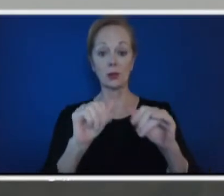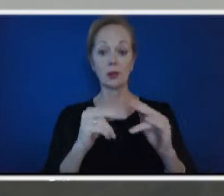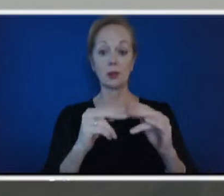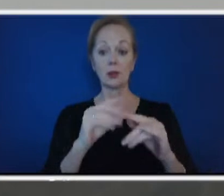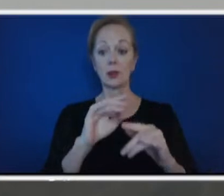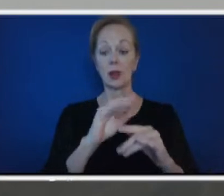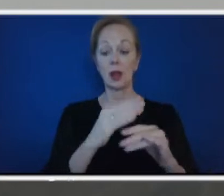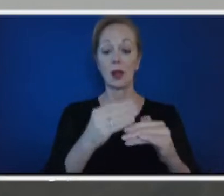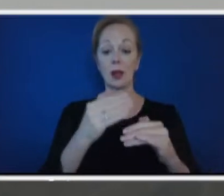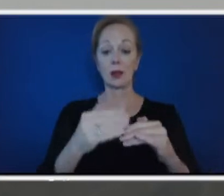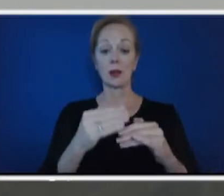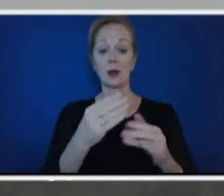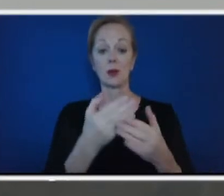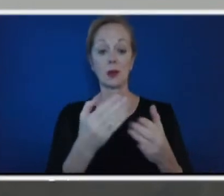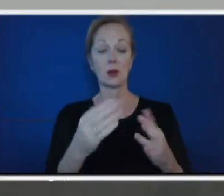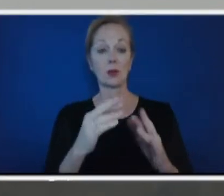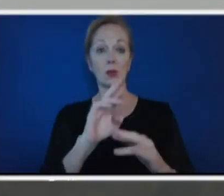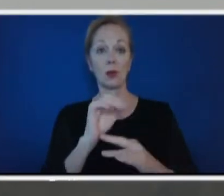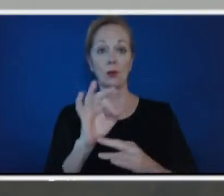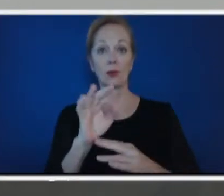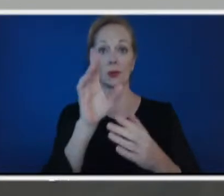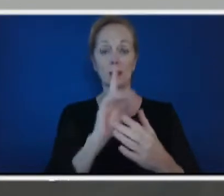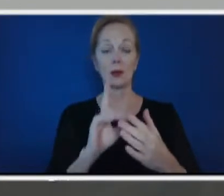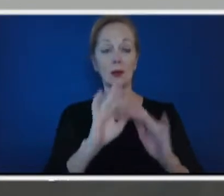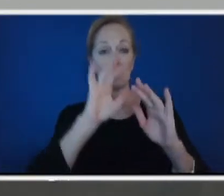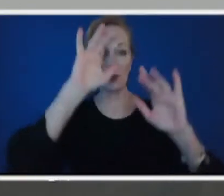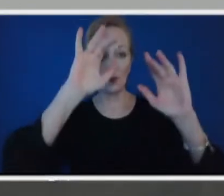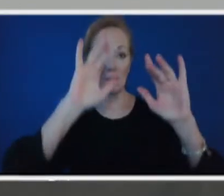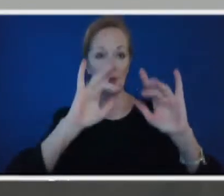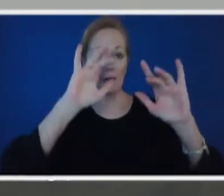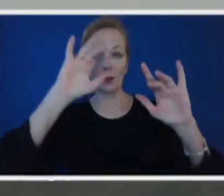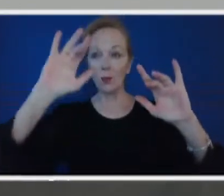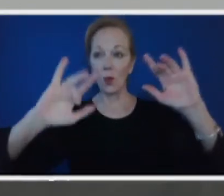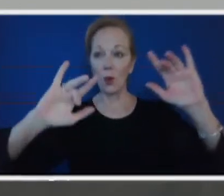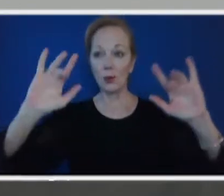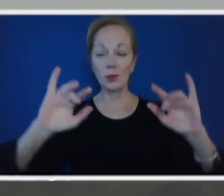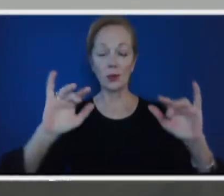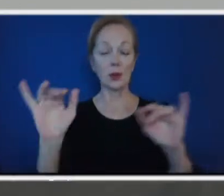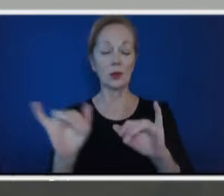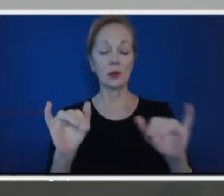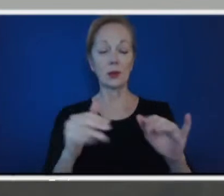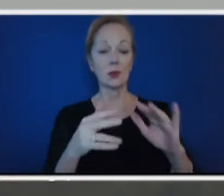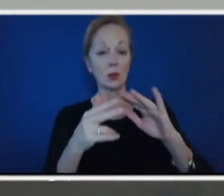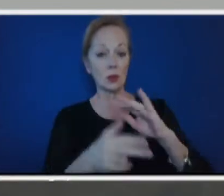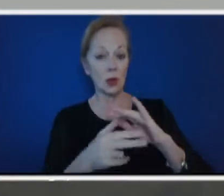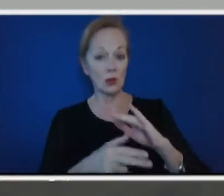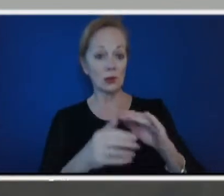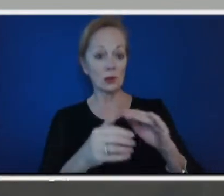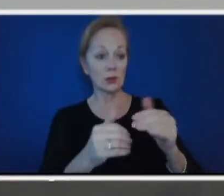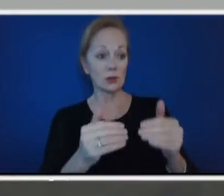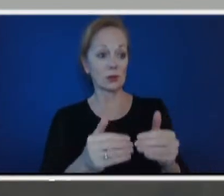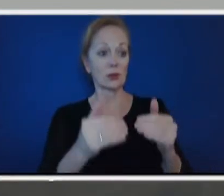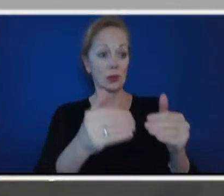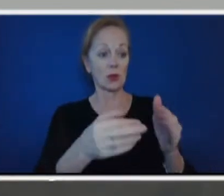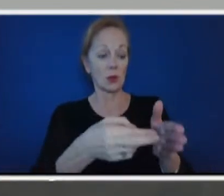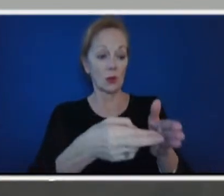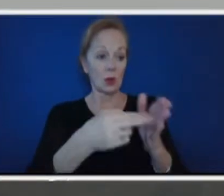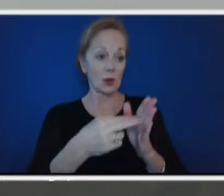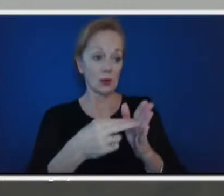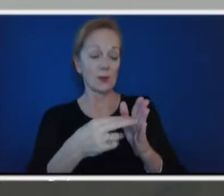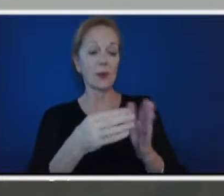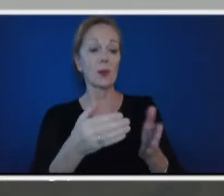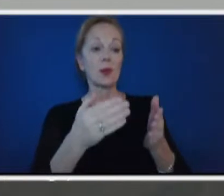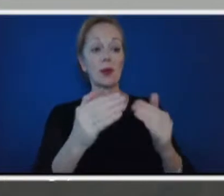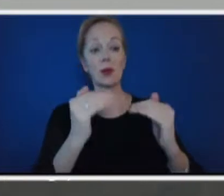exterior materials, roof design, blank walls, et cetera, as well as garage setback requirements. Also provides a minimum